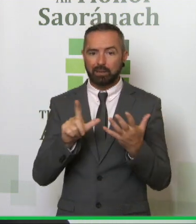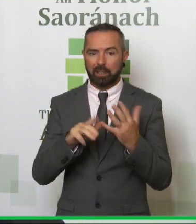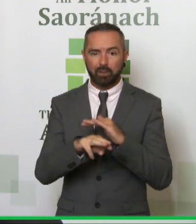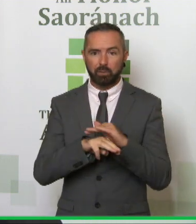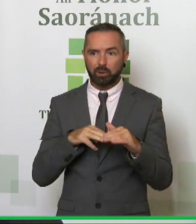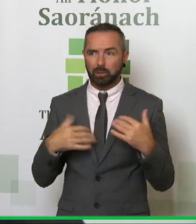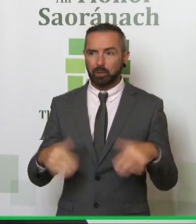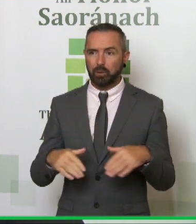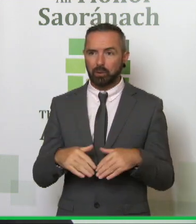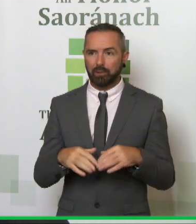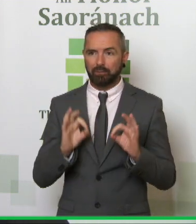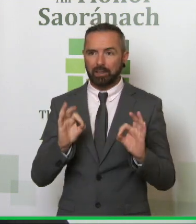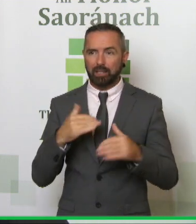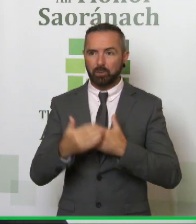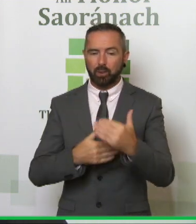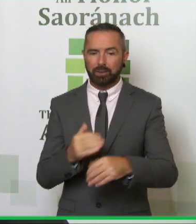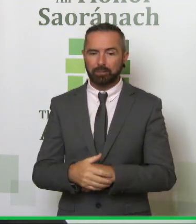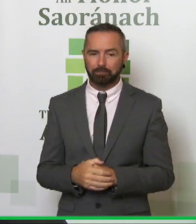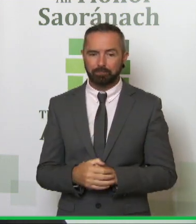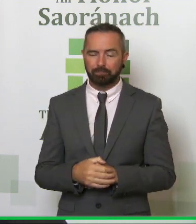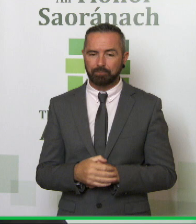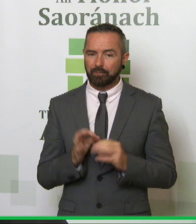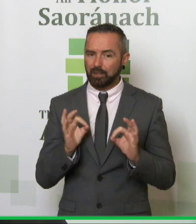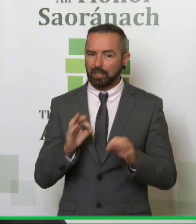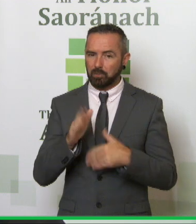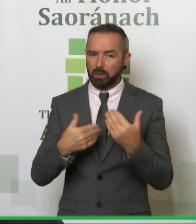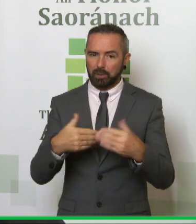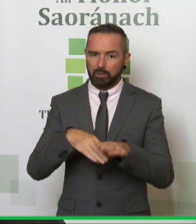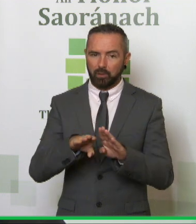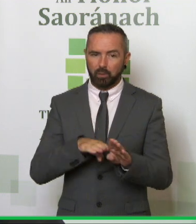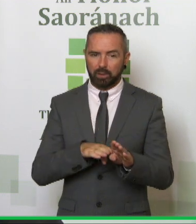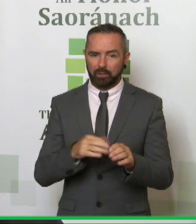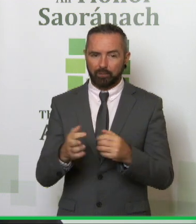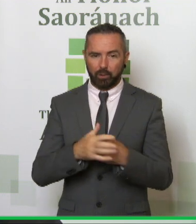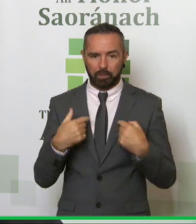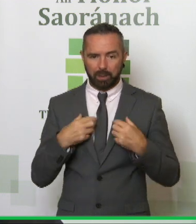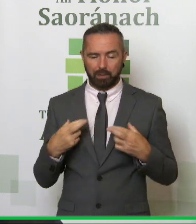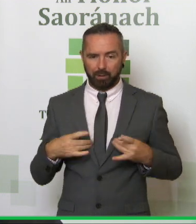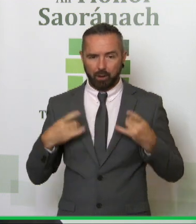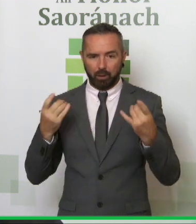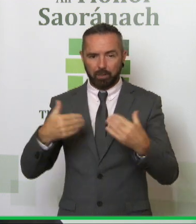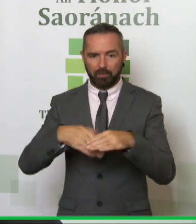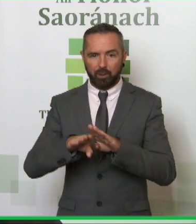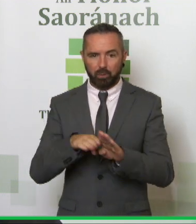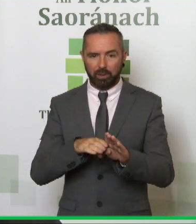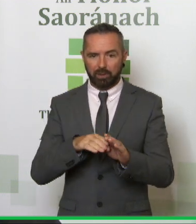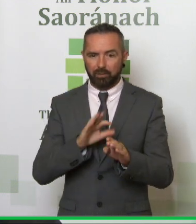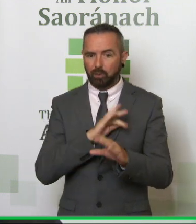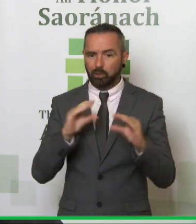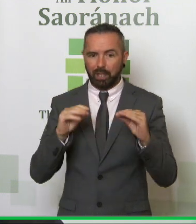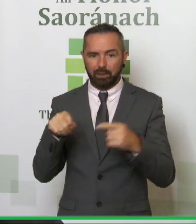is an amazing process. A fantastic process to be involved in, fantastic privilege for me to be involved in. I know from chatting to all of you in our